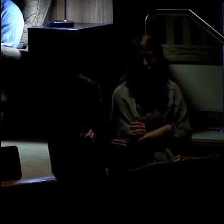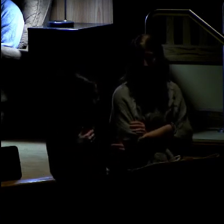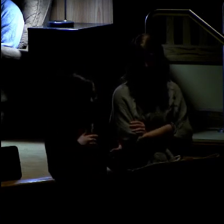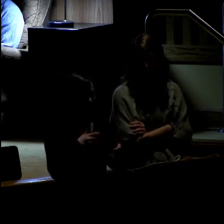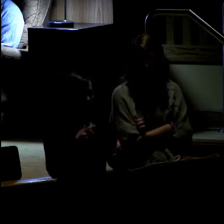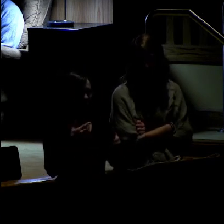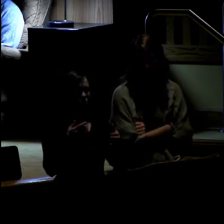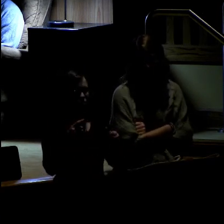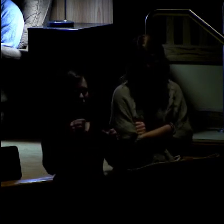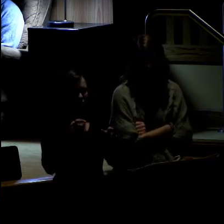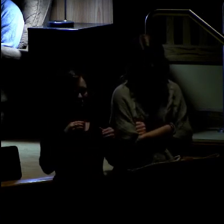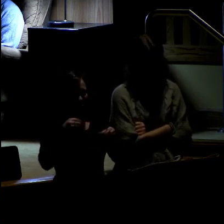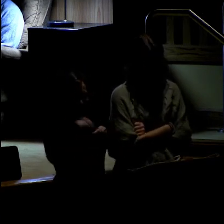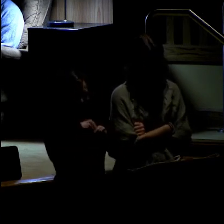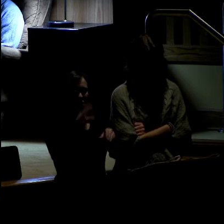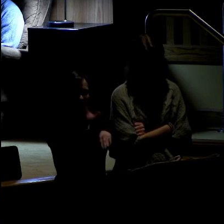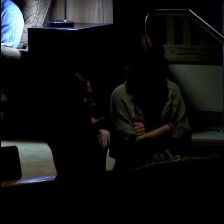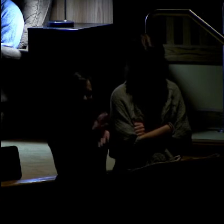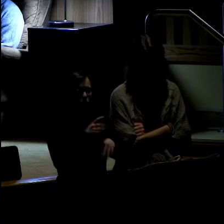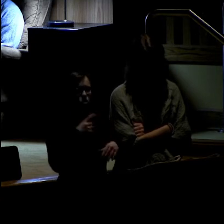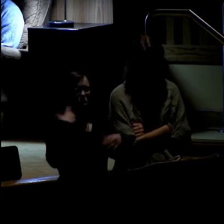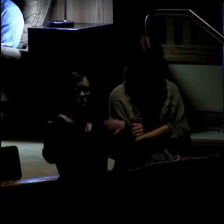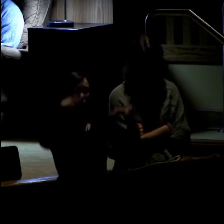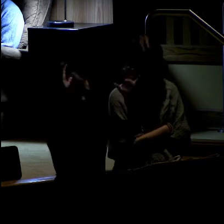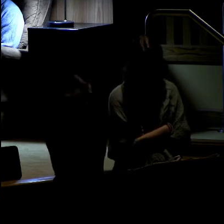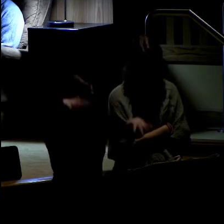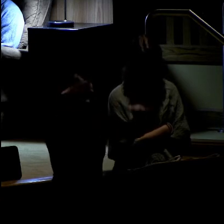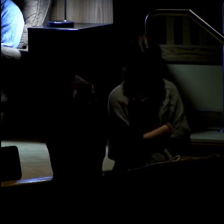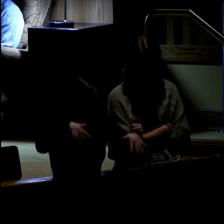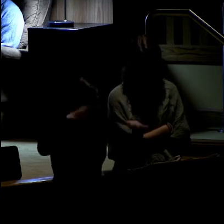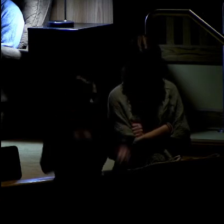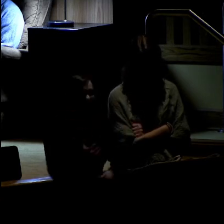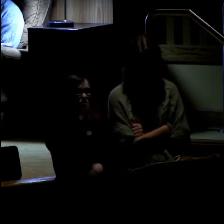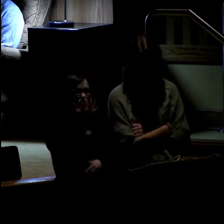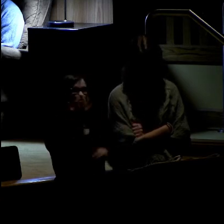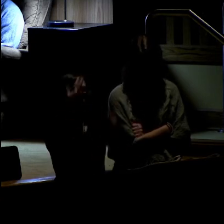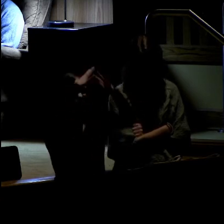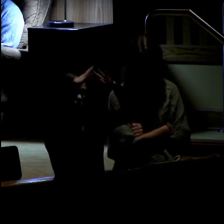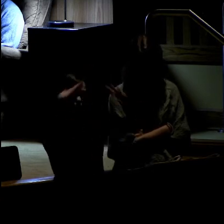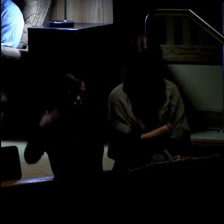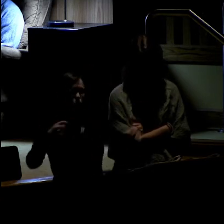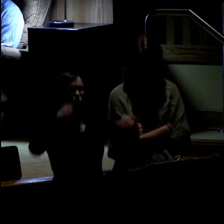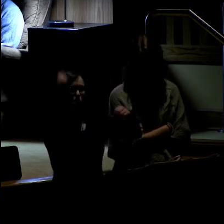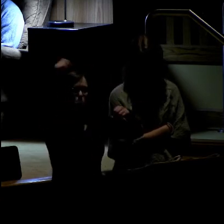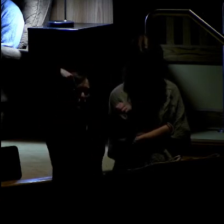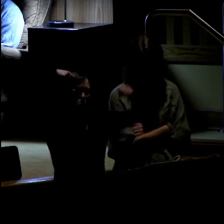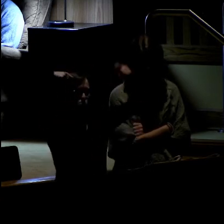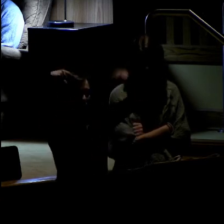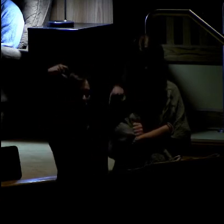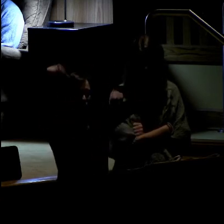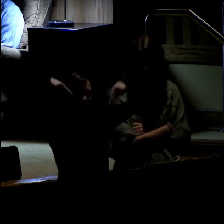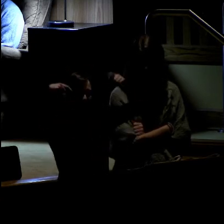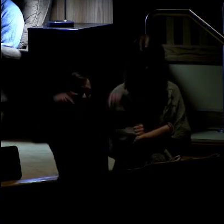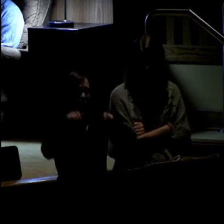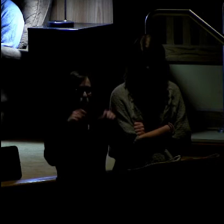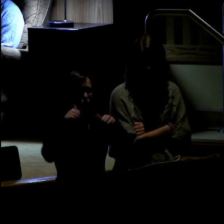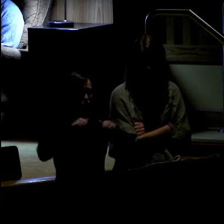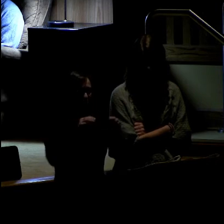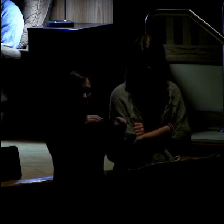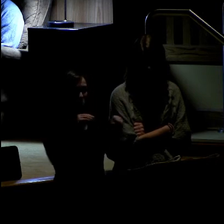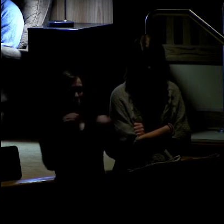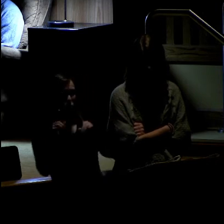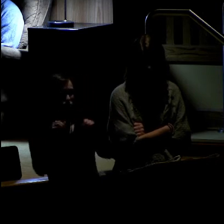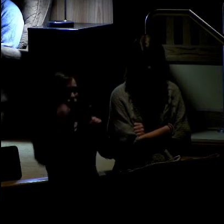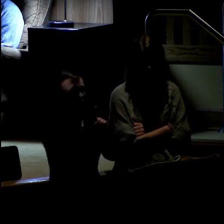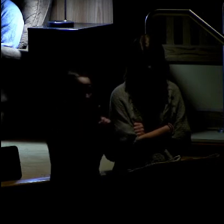started pouring the rain. And since we have a grass roof, leaks started appearing here and there, and people began shifting about to keep from getting wet. And to make matters even